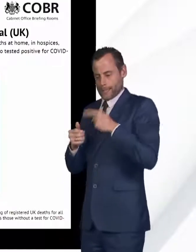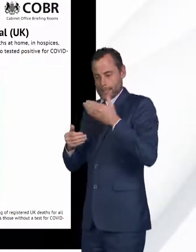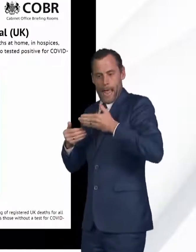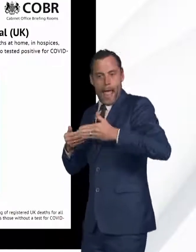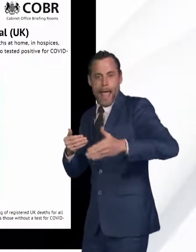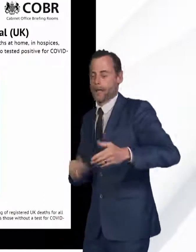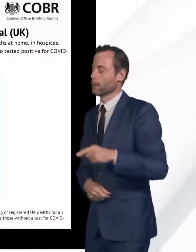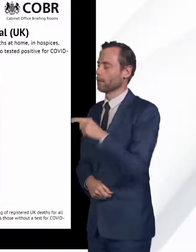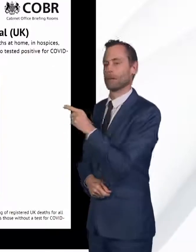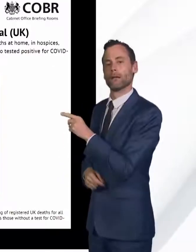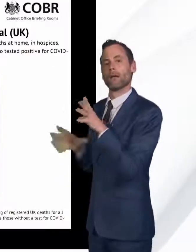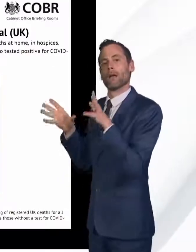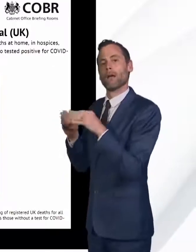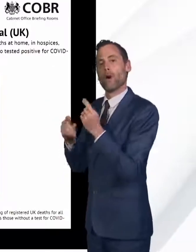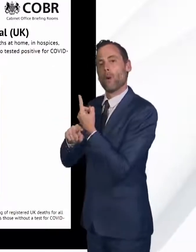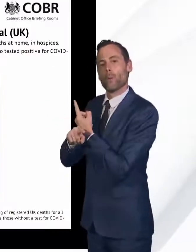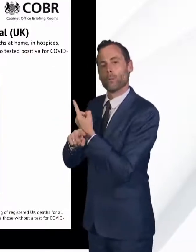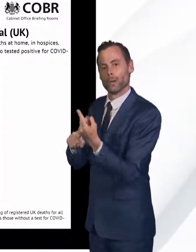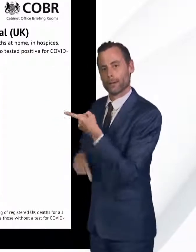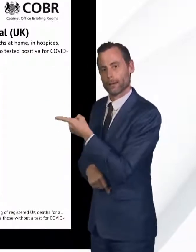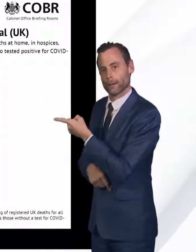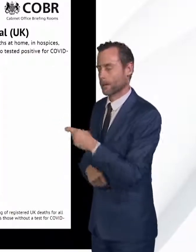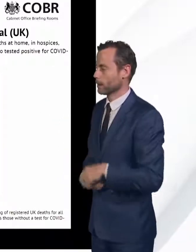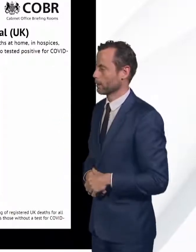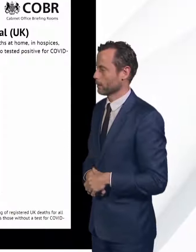for the week leading up to the 17th of April.